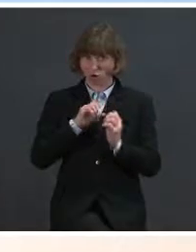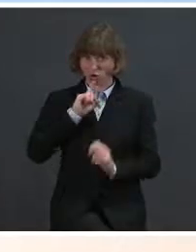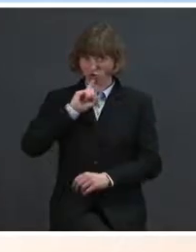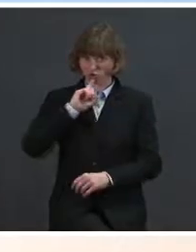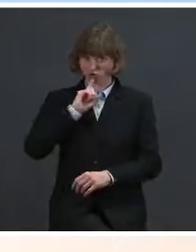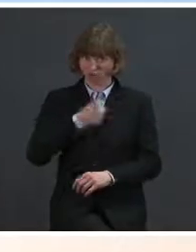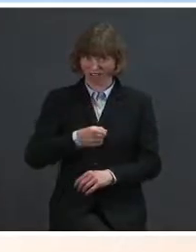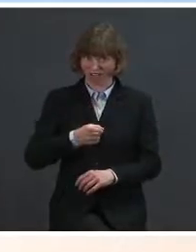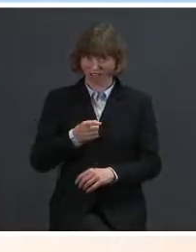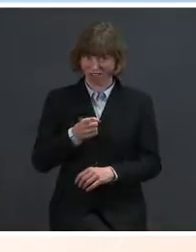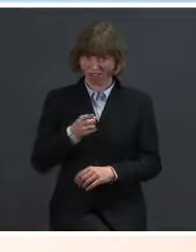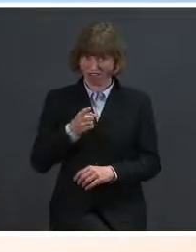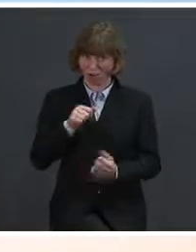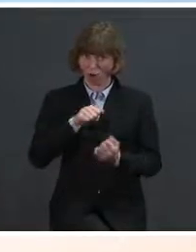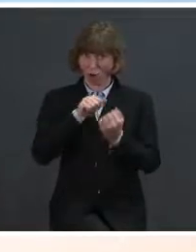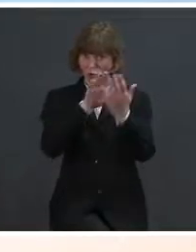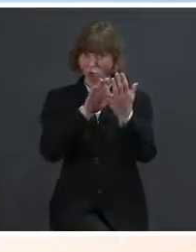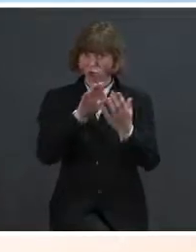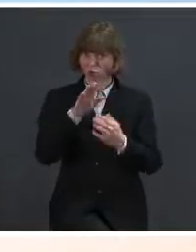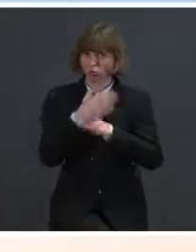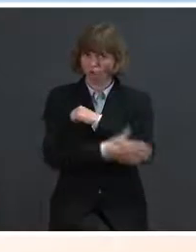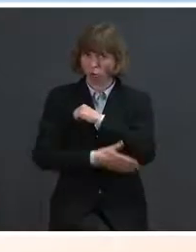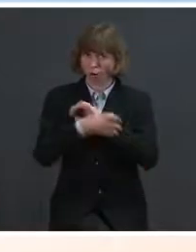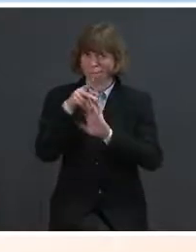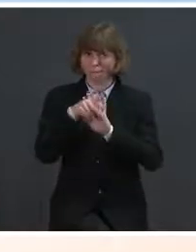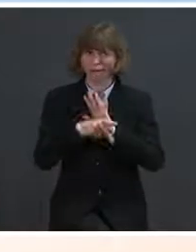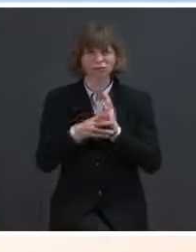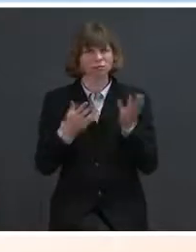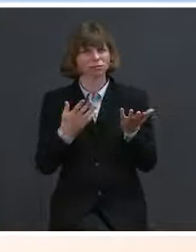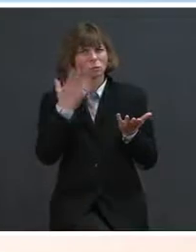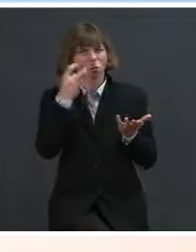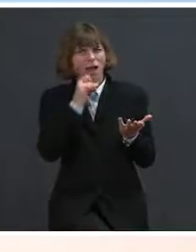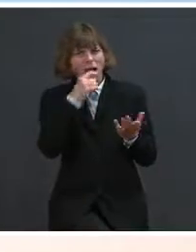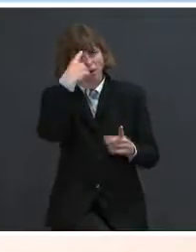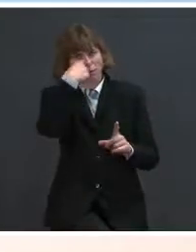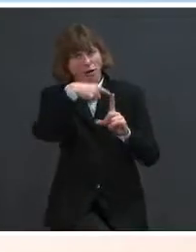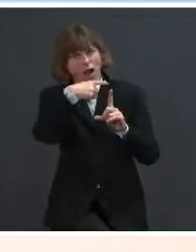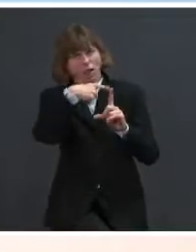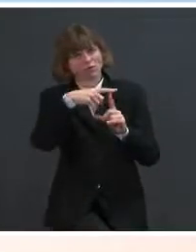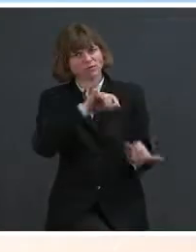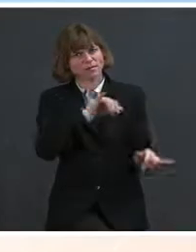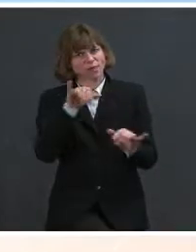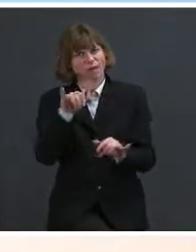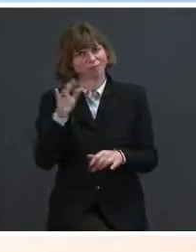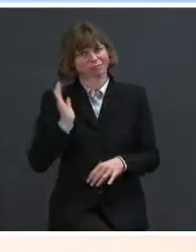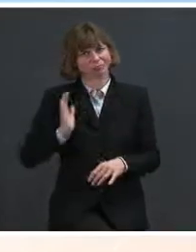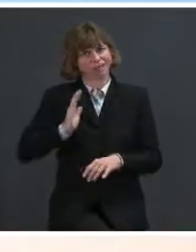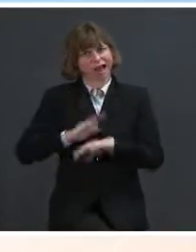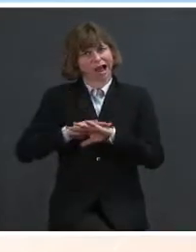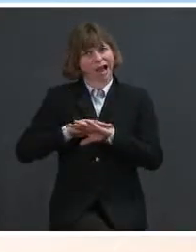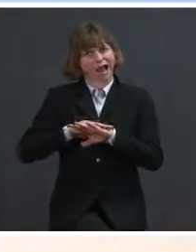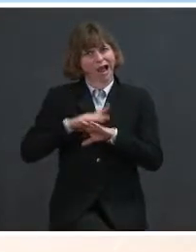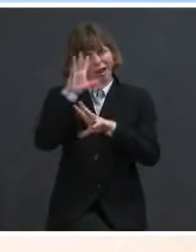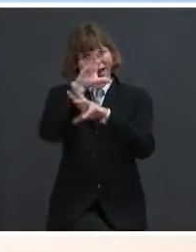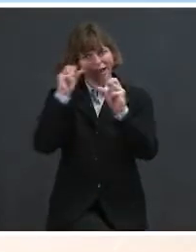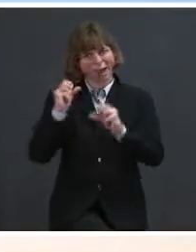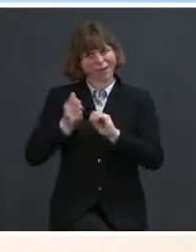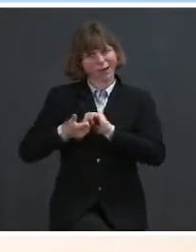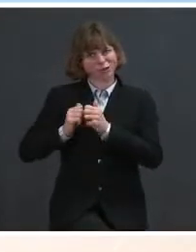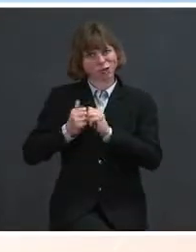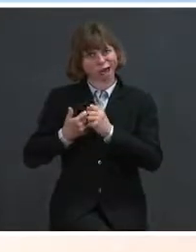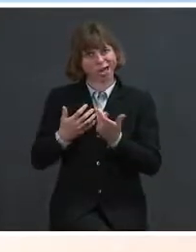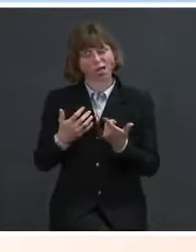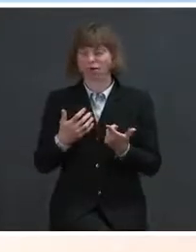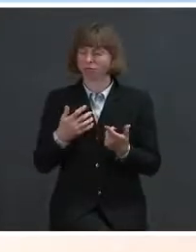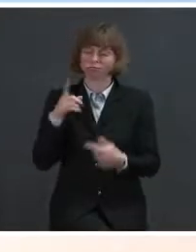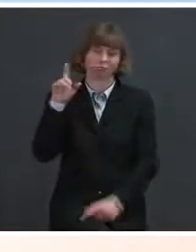foreign policy? Why not perhaps be the optimist that he did on the campaign trail? Joe Biden is the ultimate optimist, and today was the